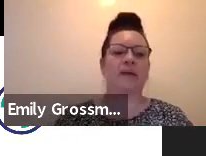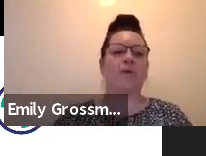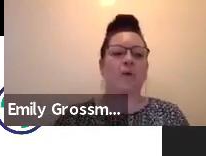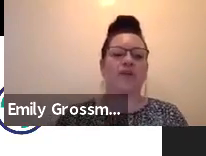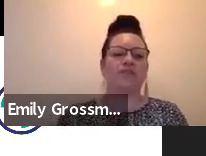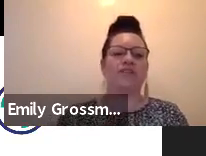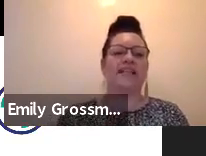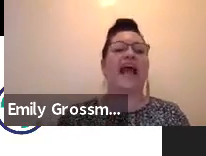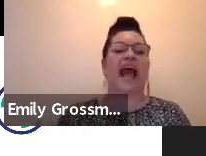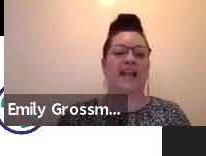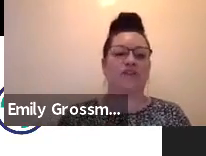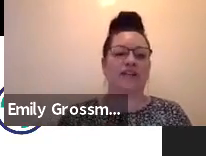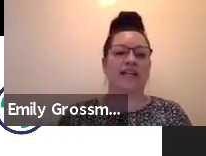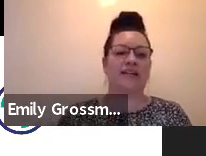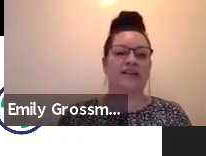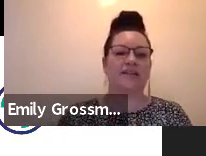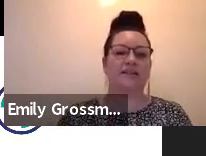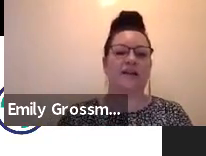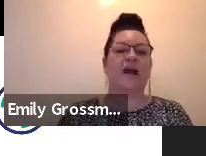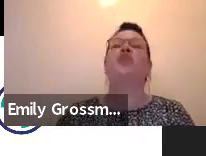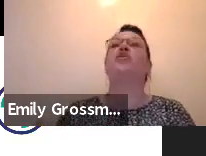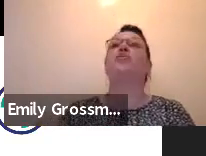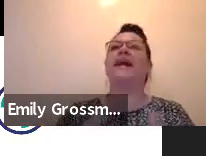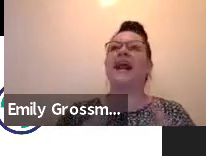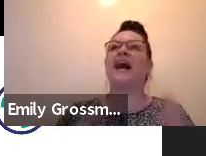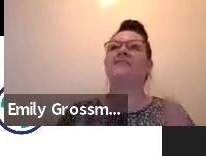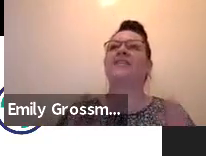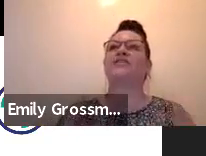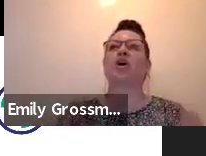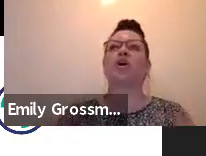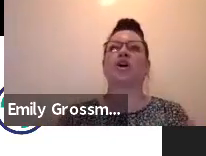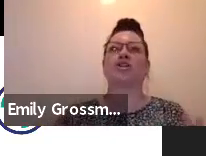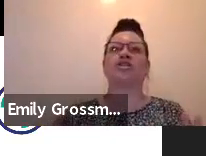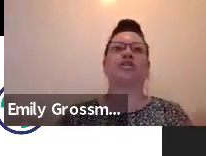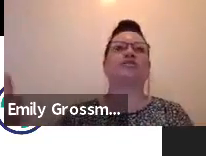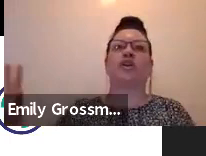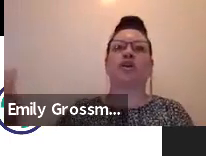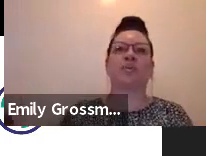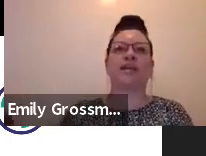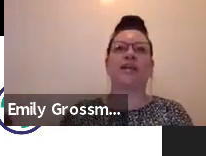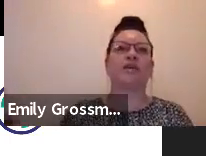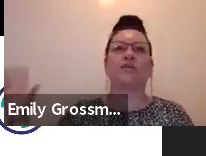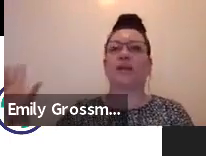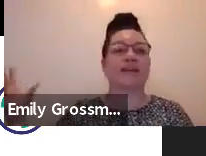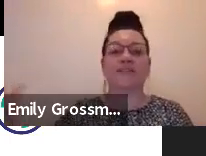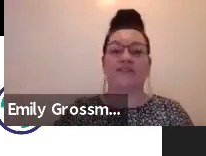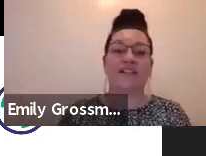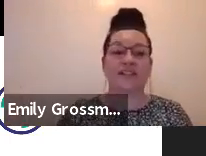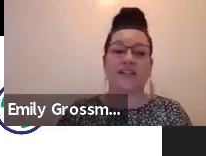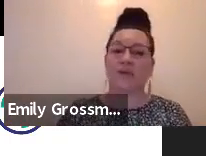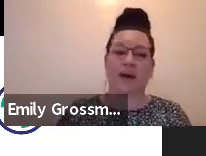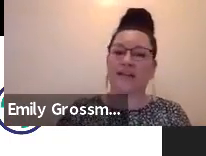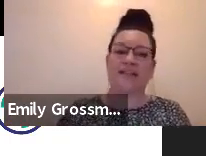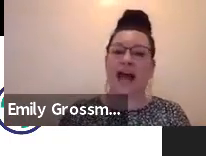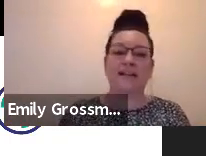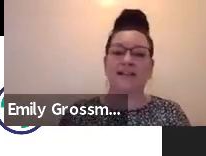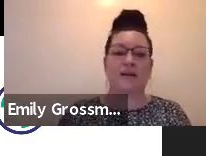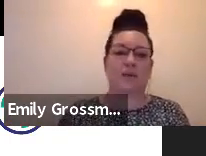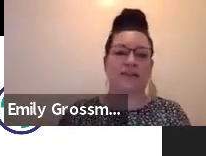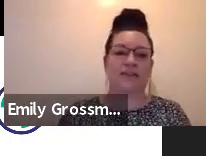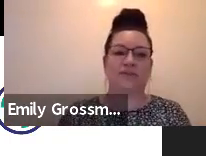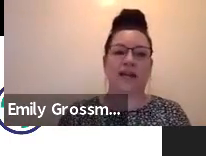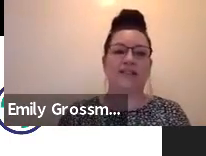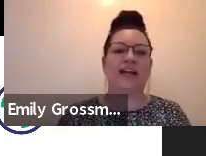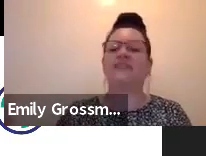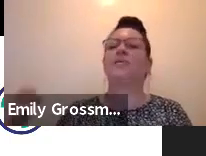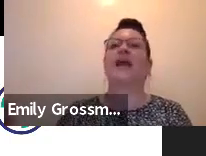for example, when you're feeling angry, you might have this urge to verbally or even physically want to attack